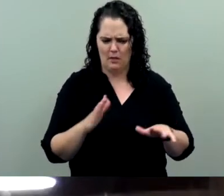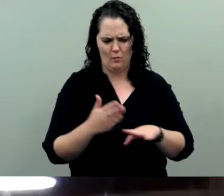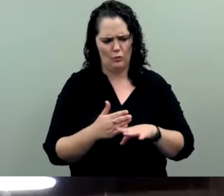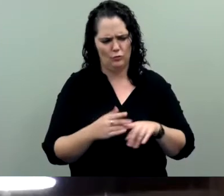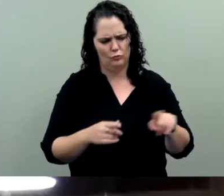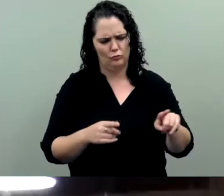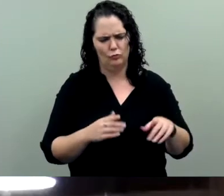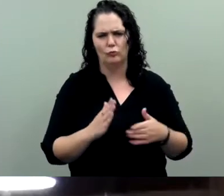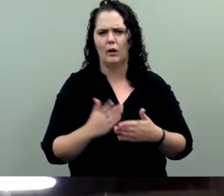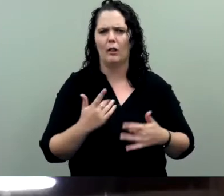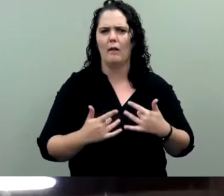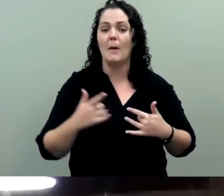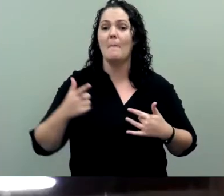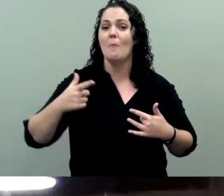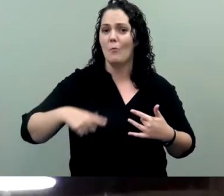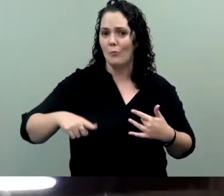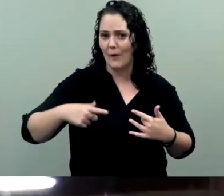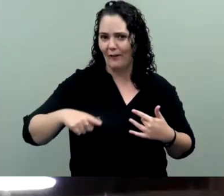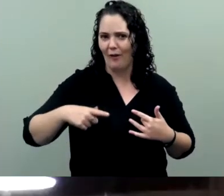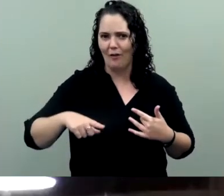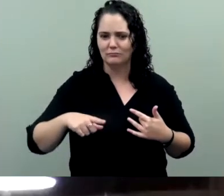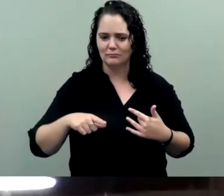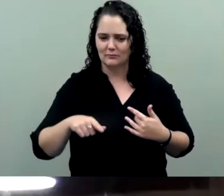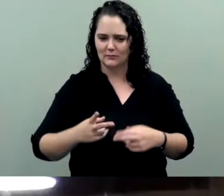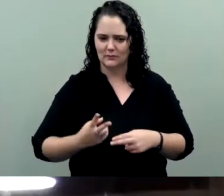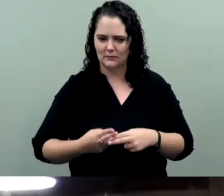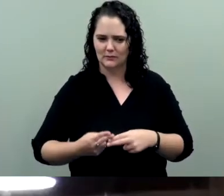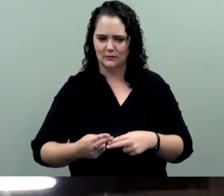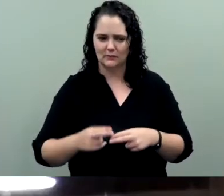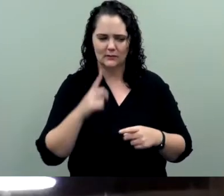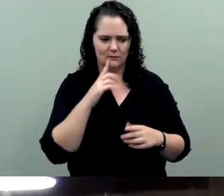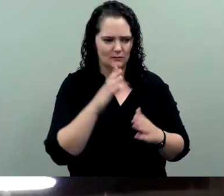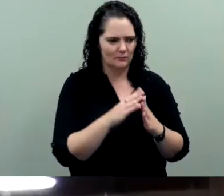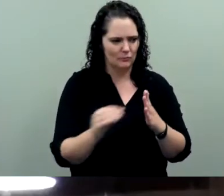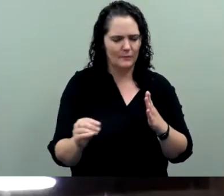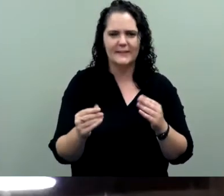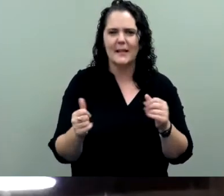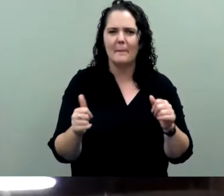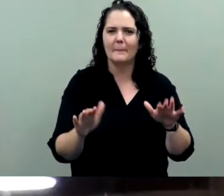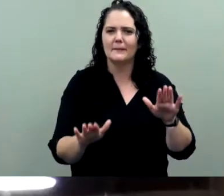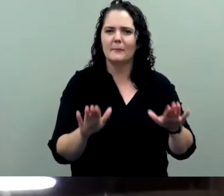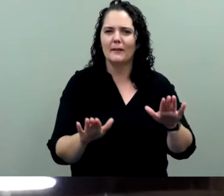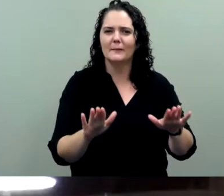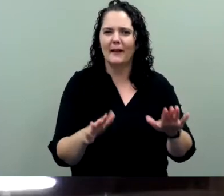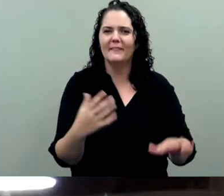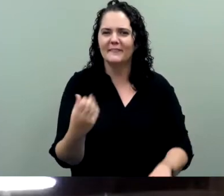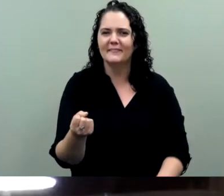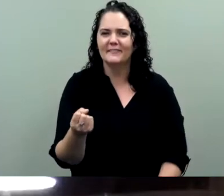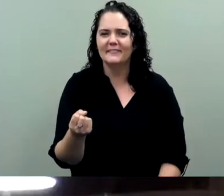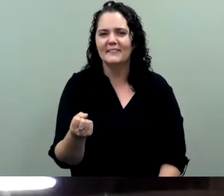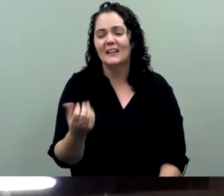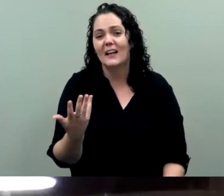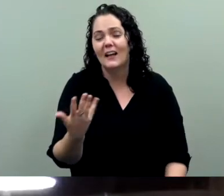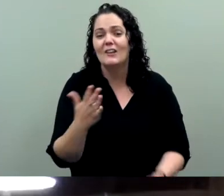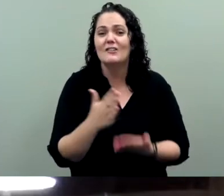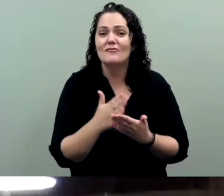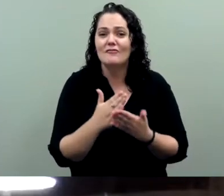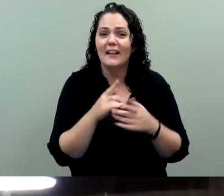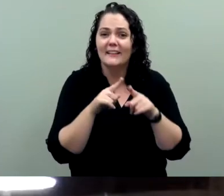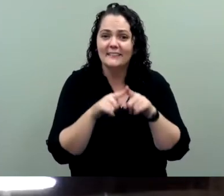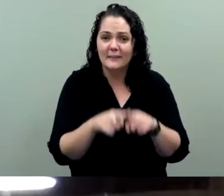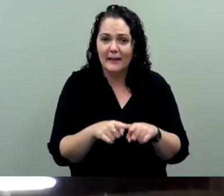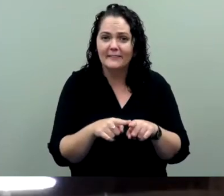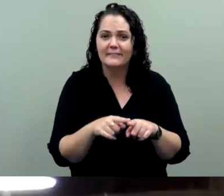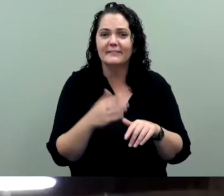photographs, who work from life, who make drawings that carry the tendency of working from photographs. And oftentimes that just boils down to the